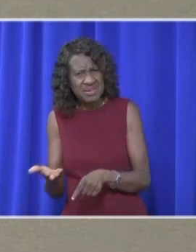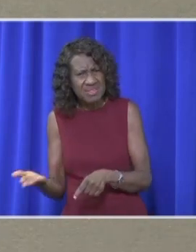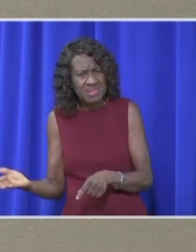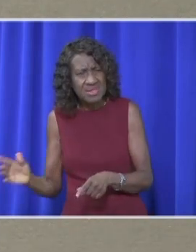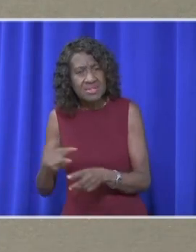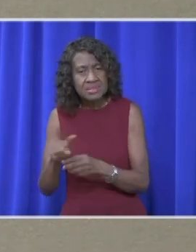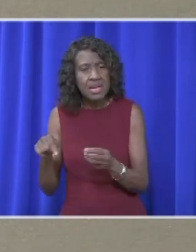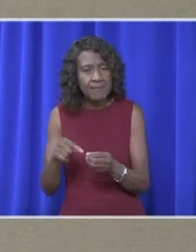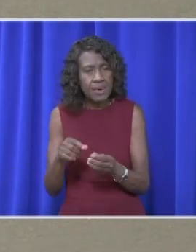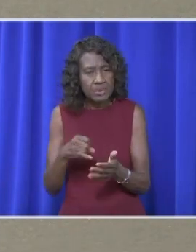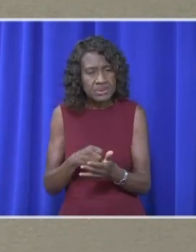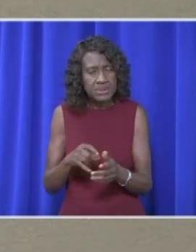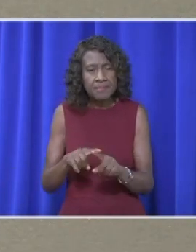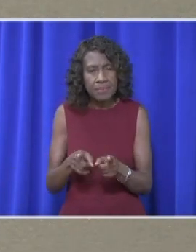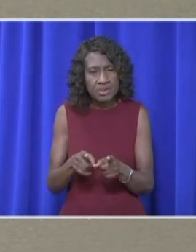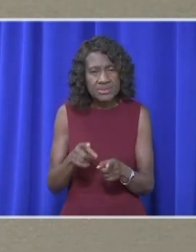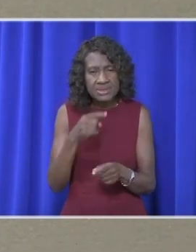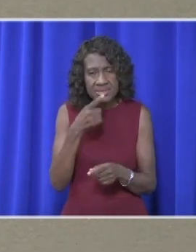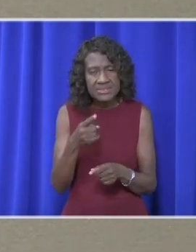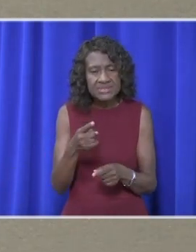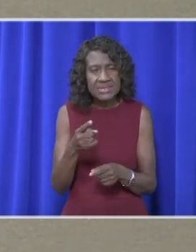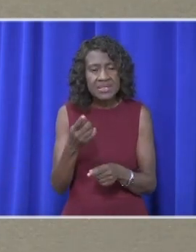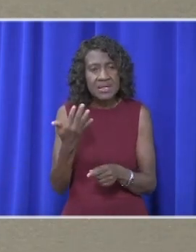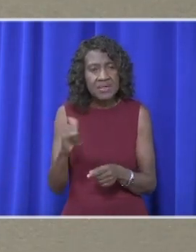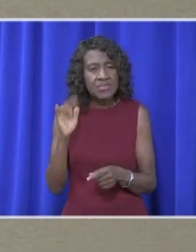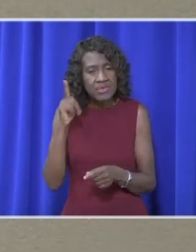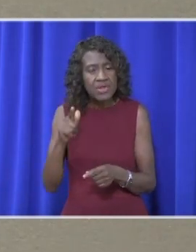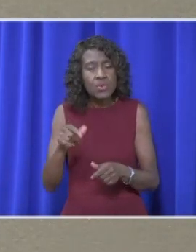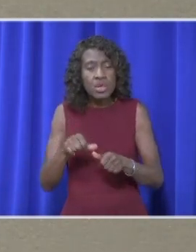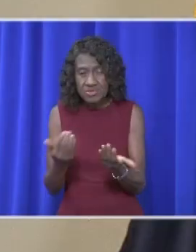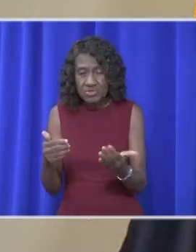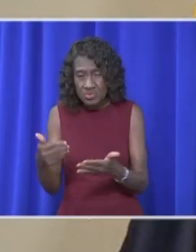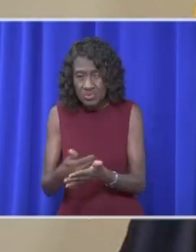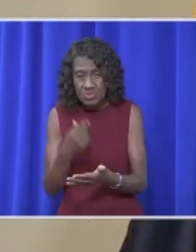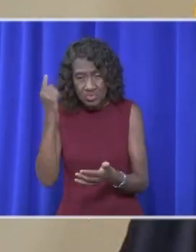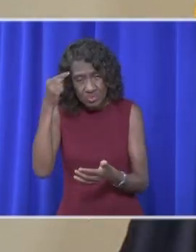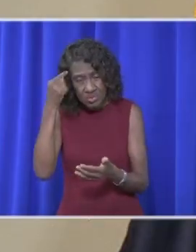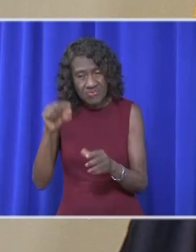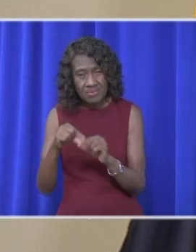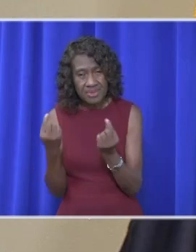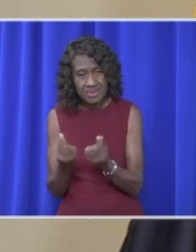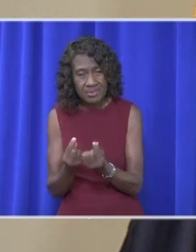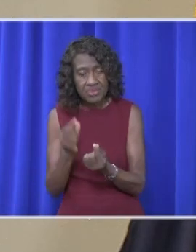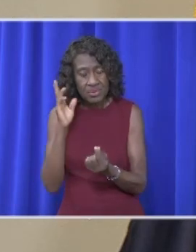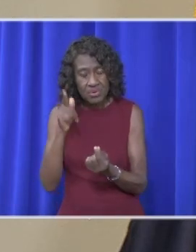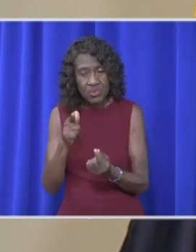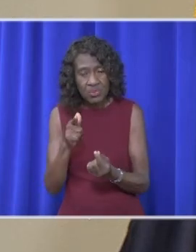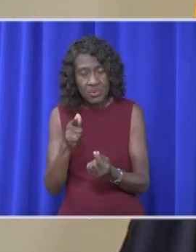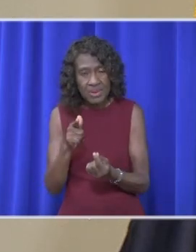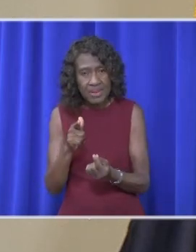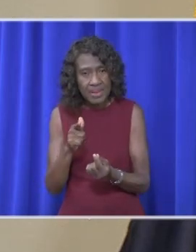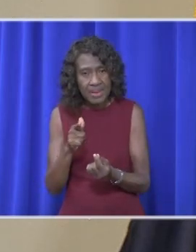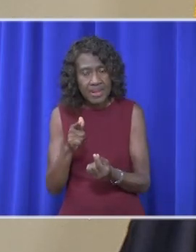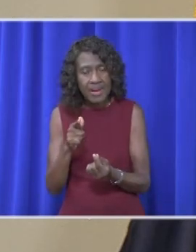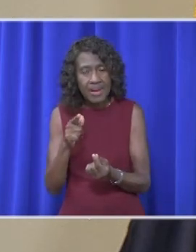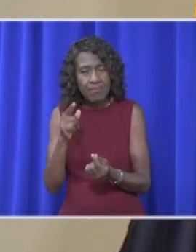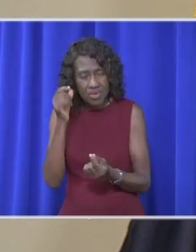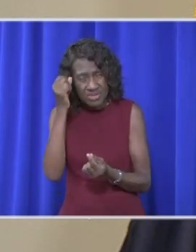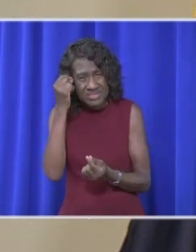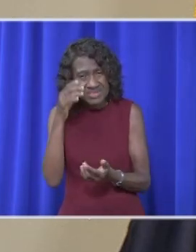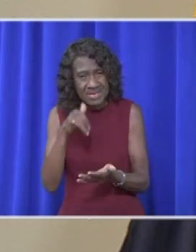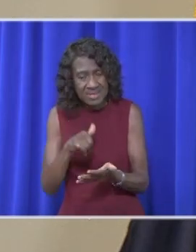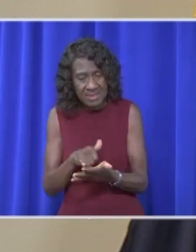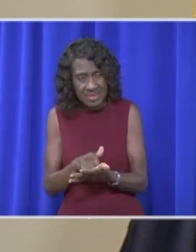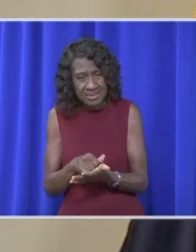administration is extending the program and will continue with payments. We also decided to go with the policy of putting